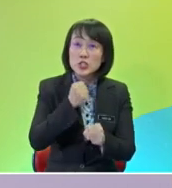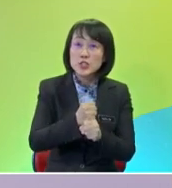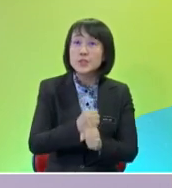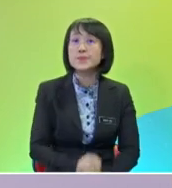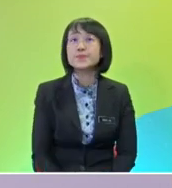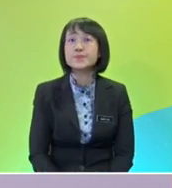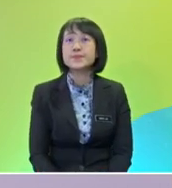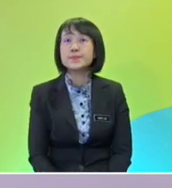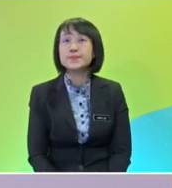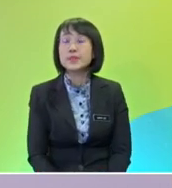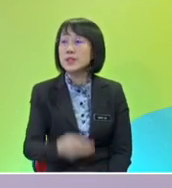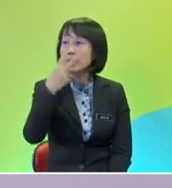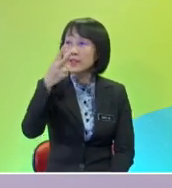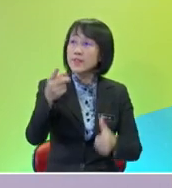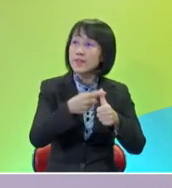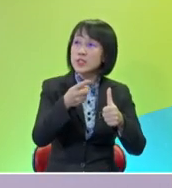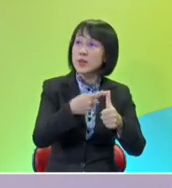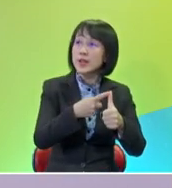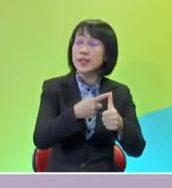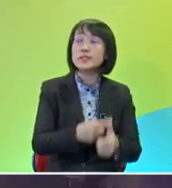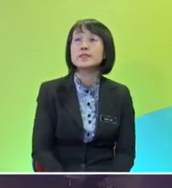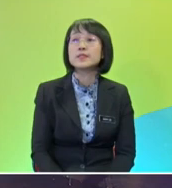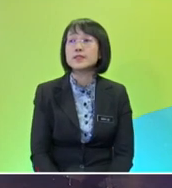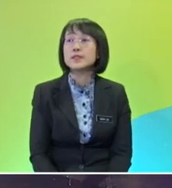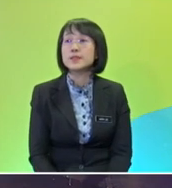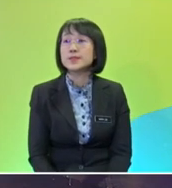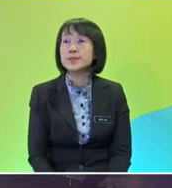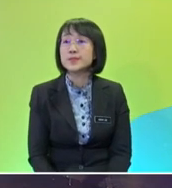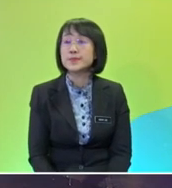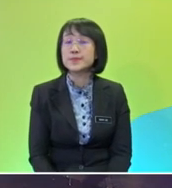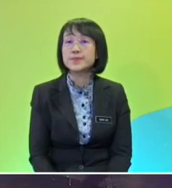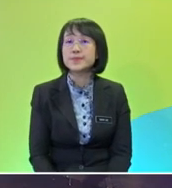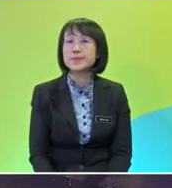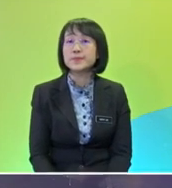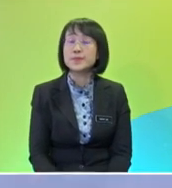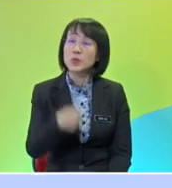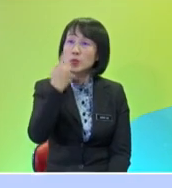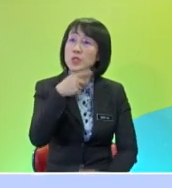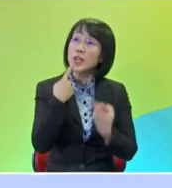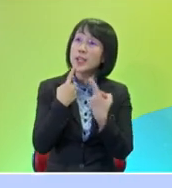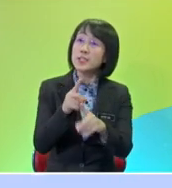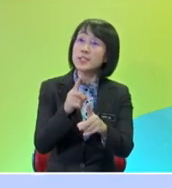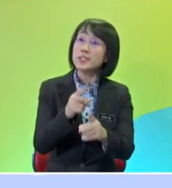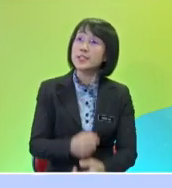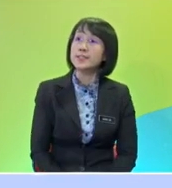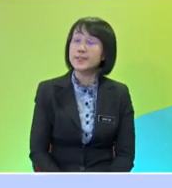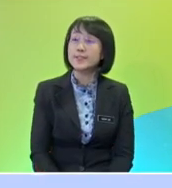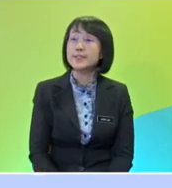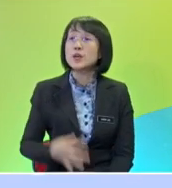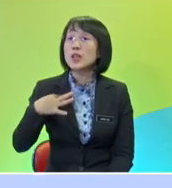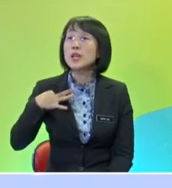Okay, let's look at the first one. Who's going to do the first one? Okay, who's going to volunteer